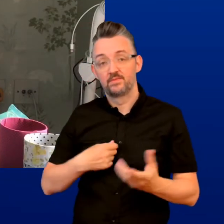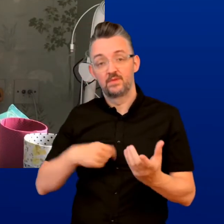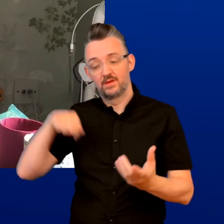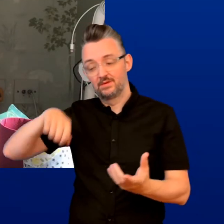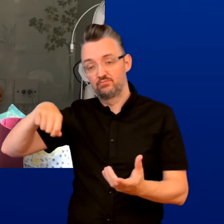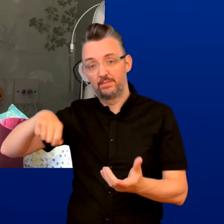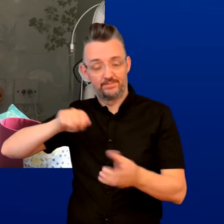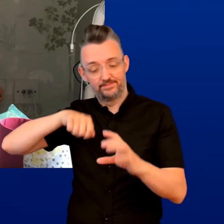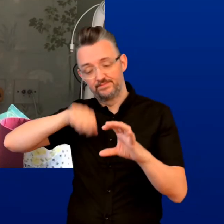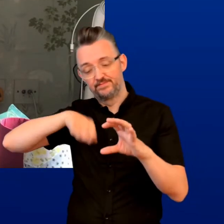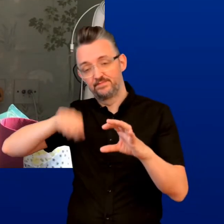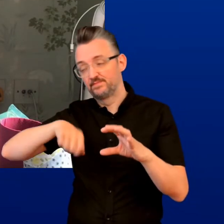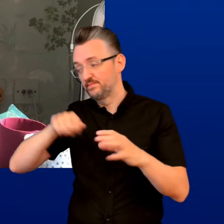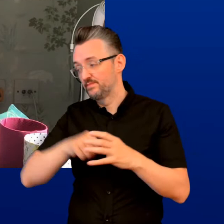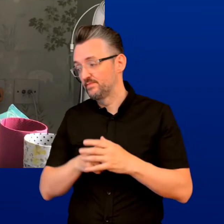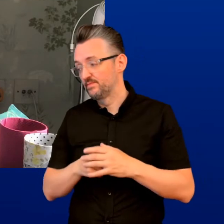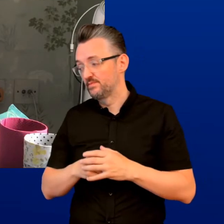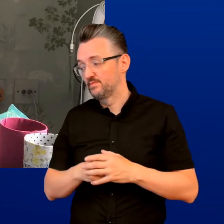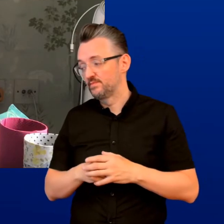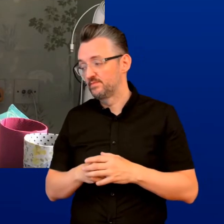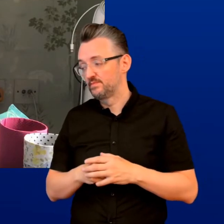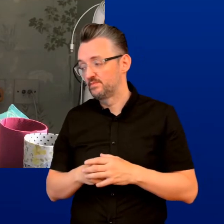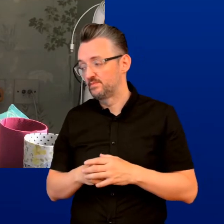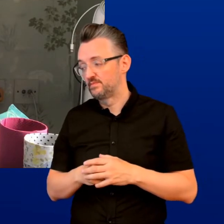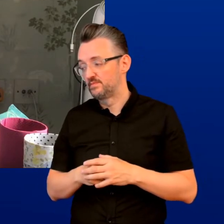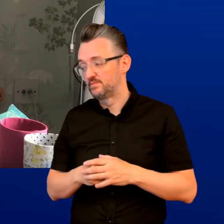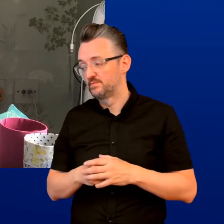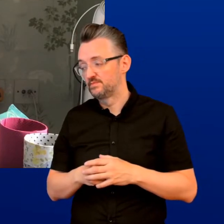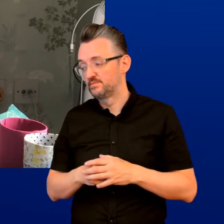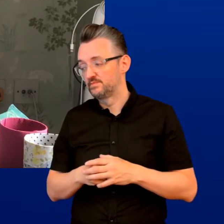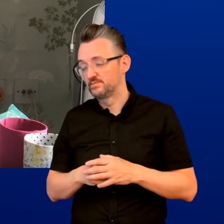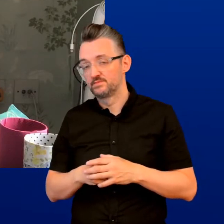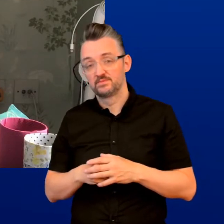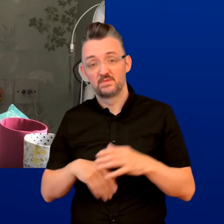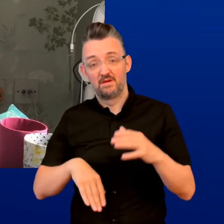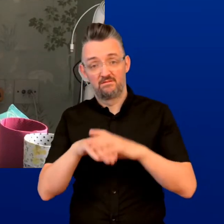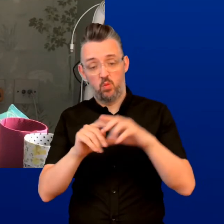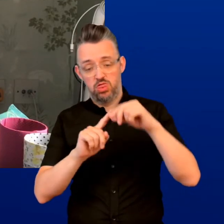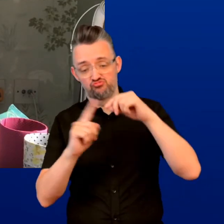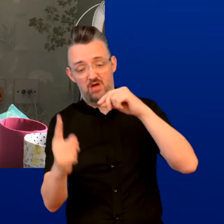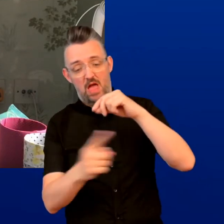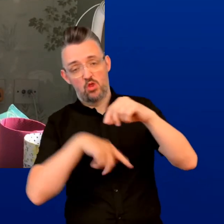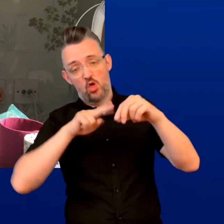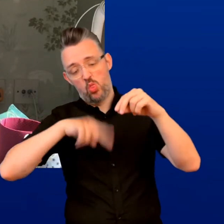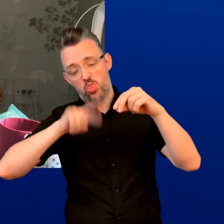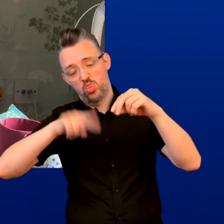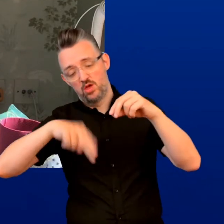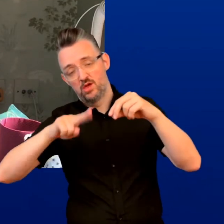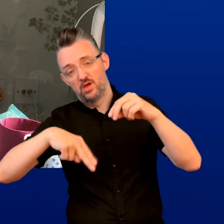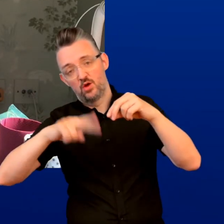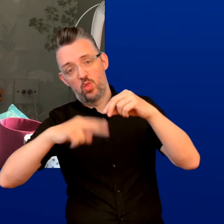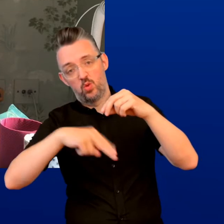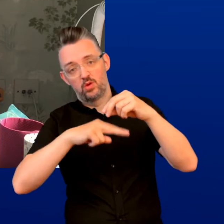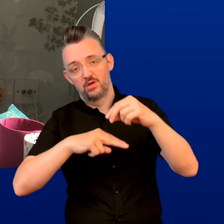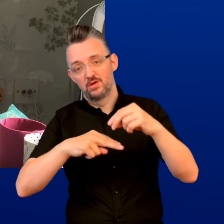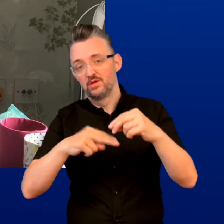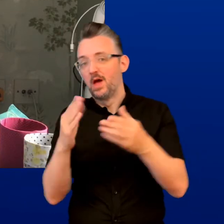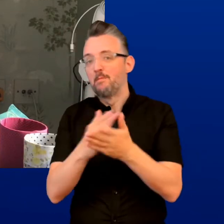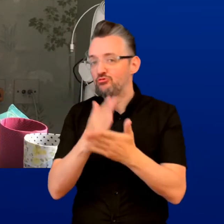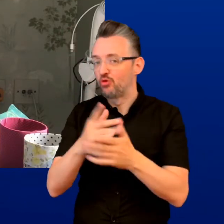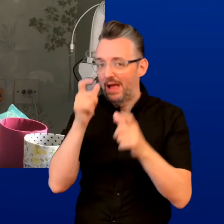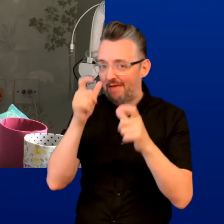glue, and just glue the whole toilet roll again. But try and not get